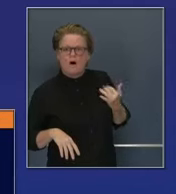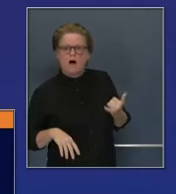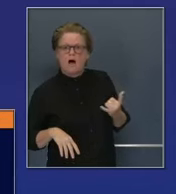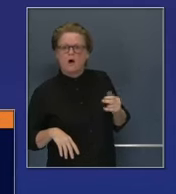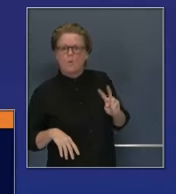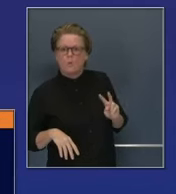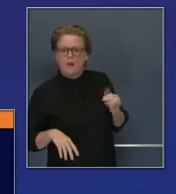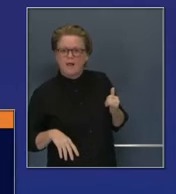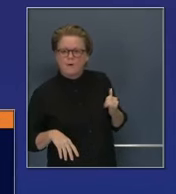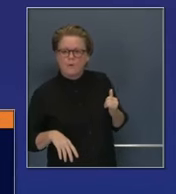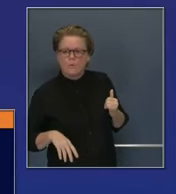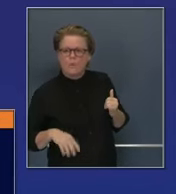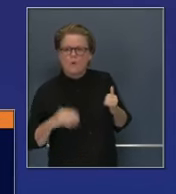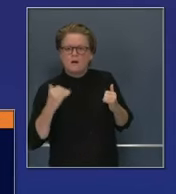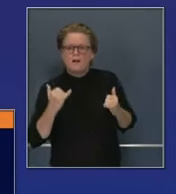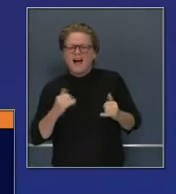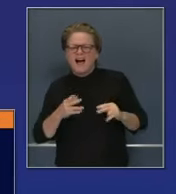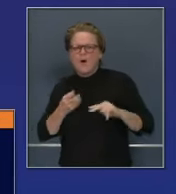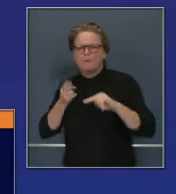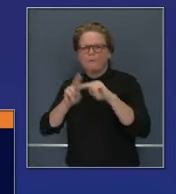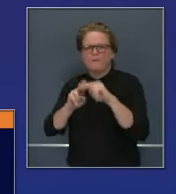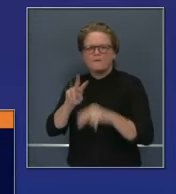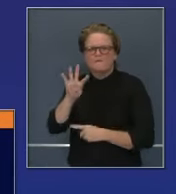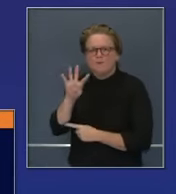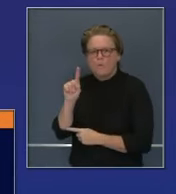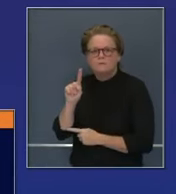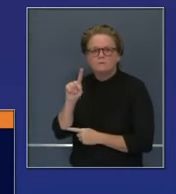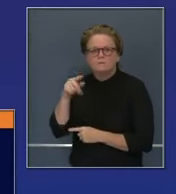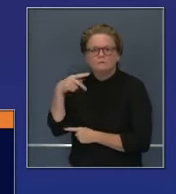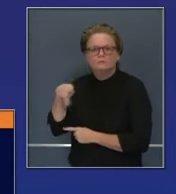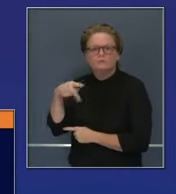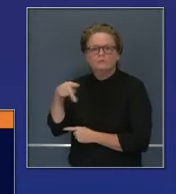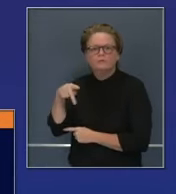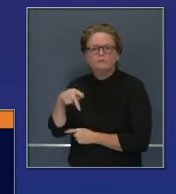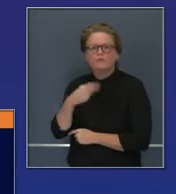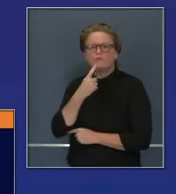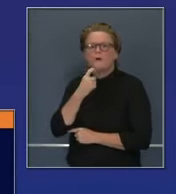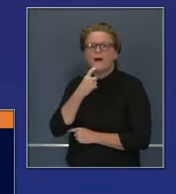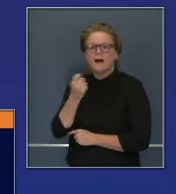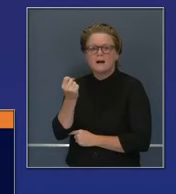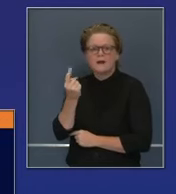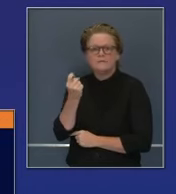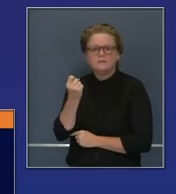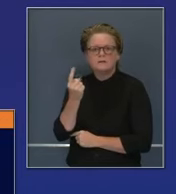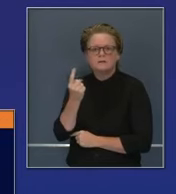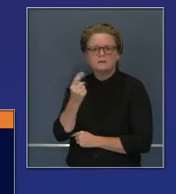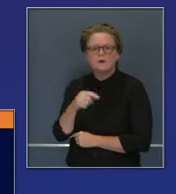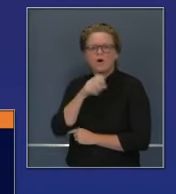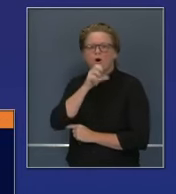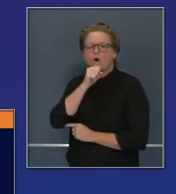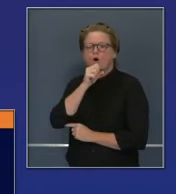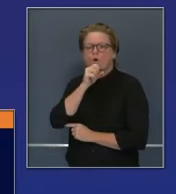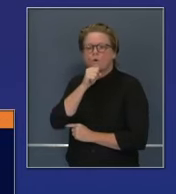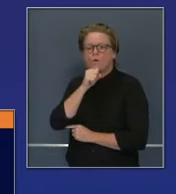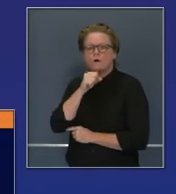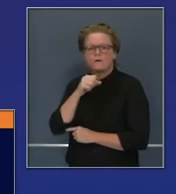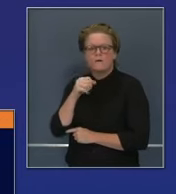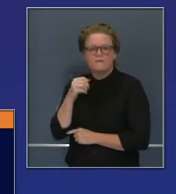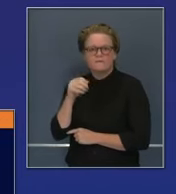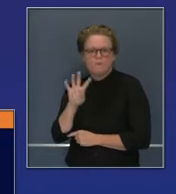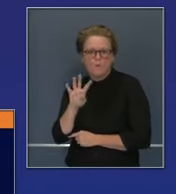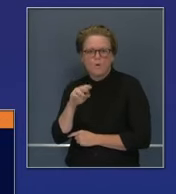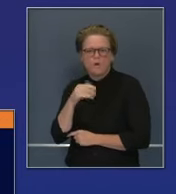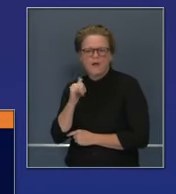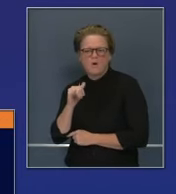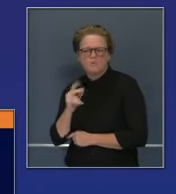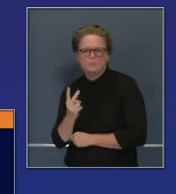58 counties are being moved to the more restrictive tiers, which include Butte, Siskiyou, and Glenn counties, moving into the restrictive